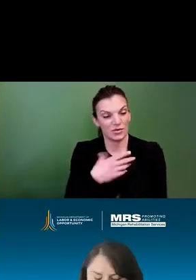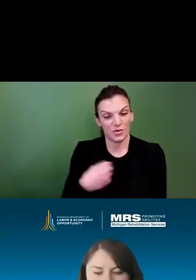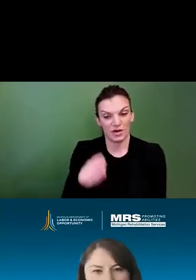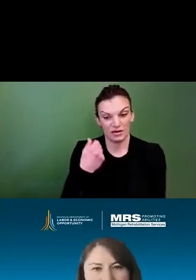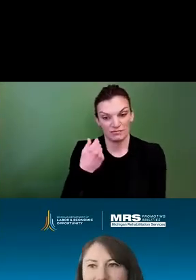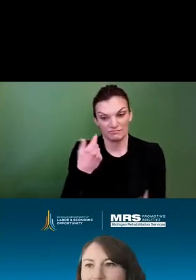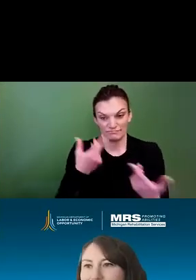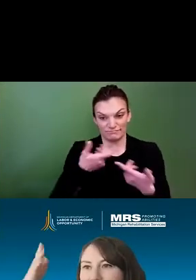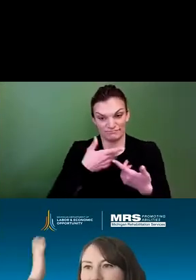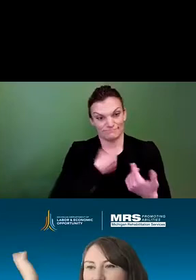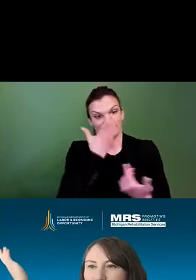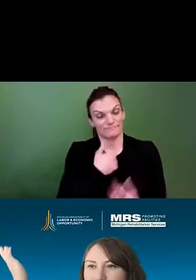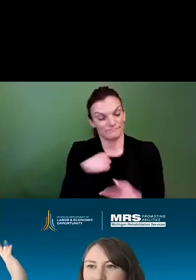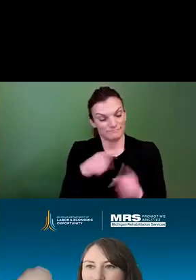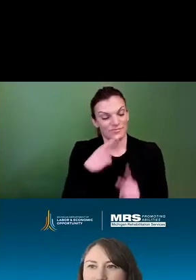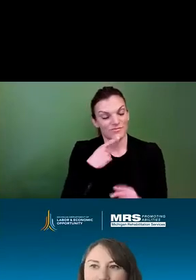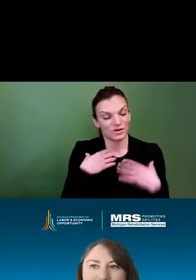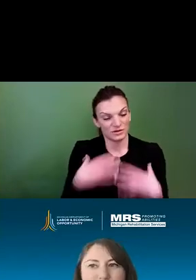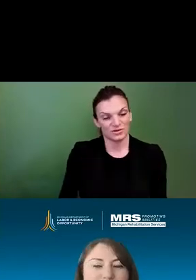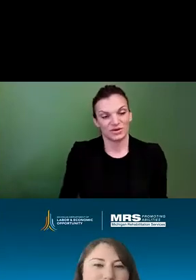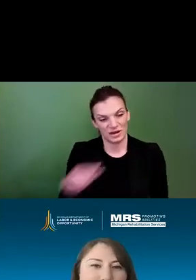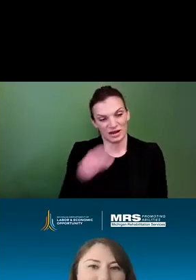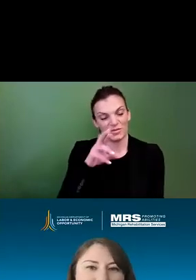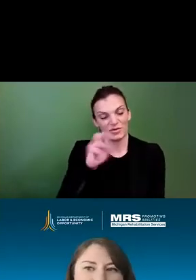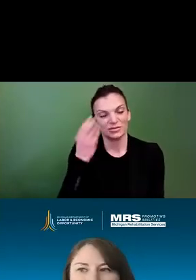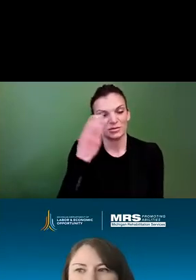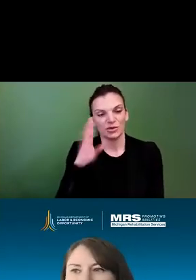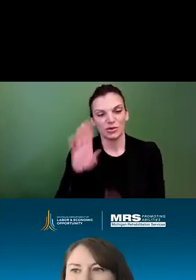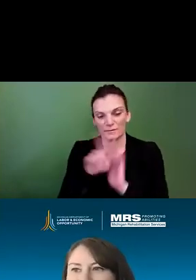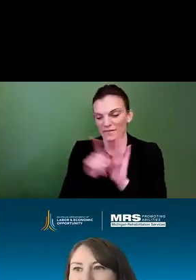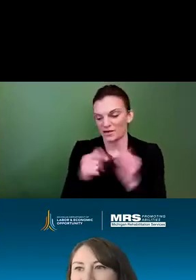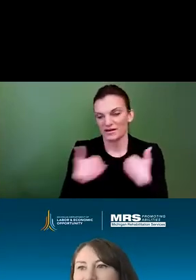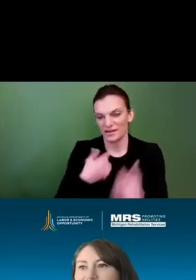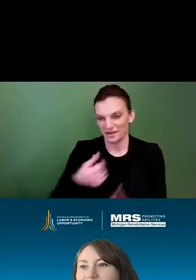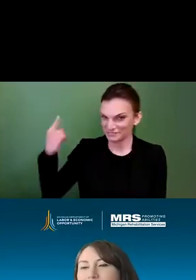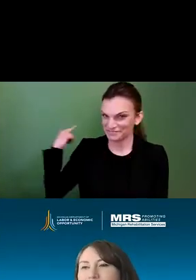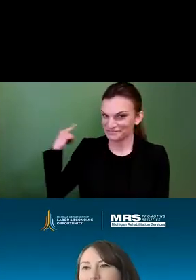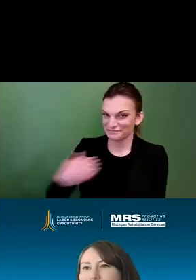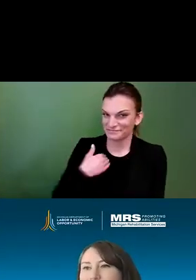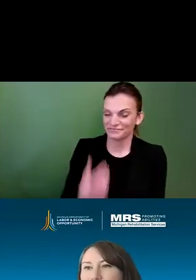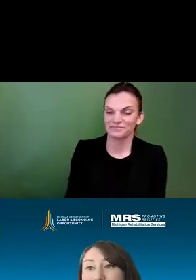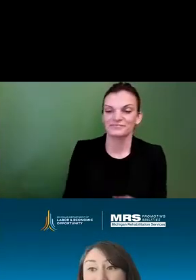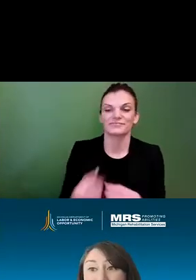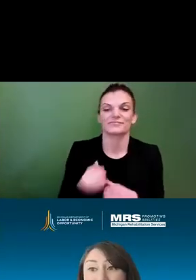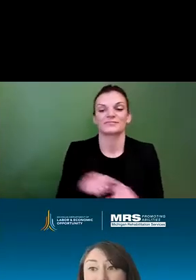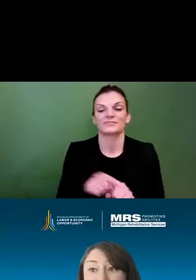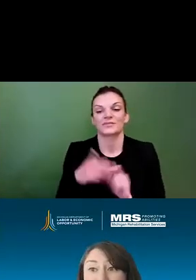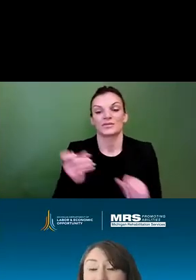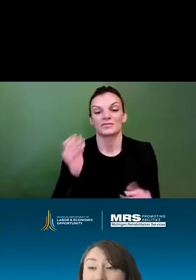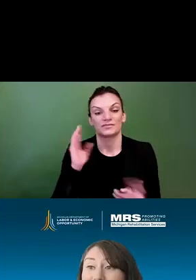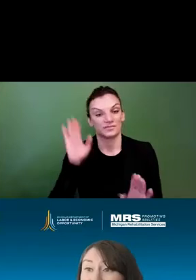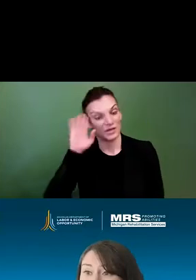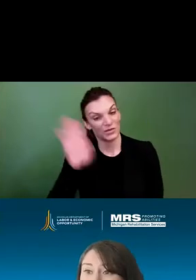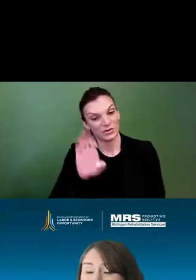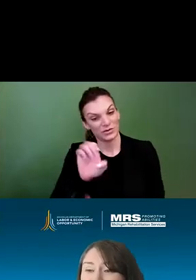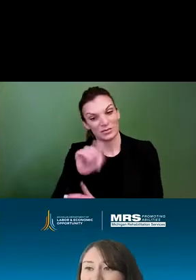sweater today, and I have the MRS blue virtual background behind me. We also want to give a quick shout out to Bethany